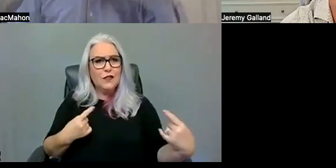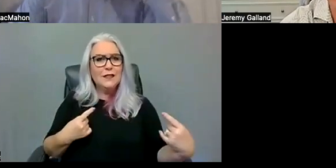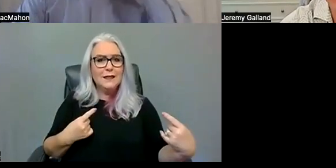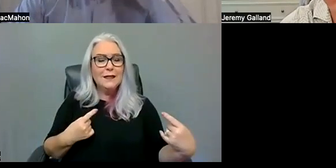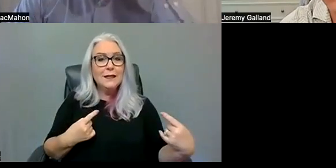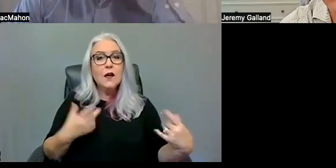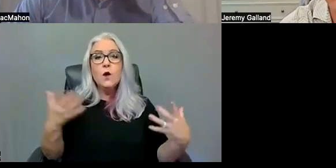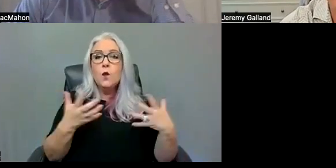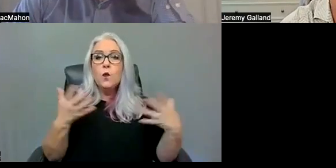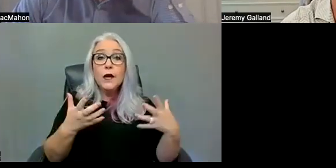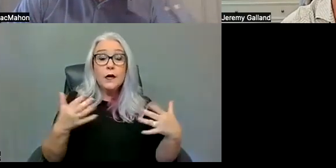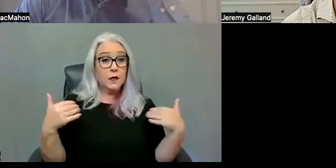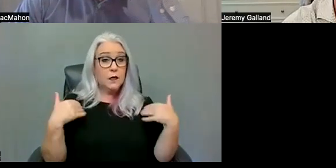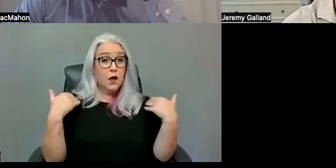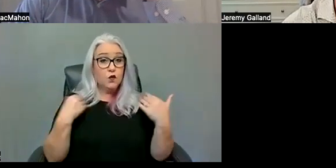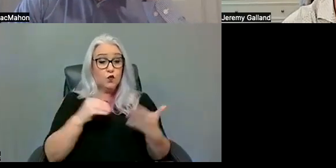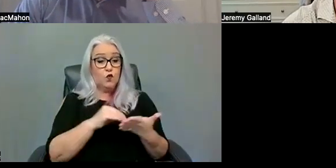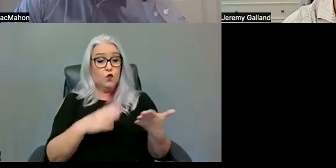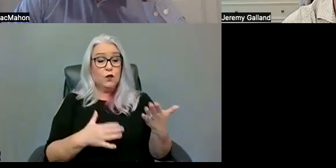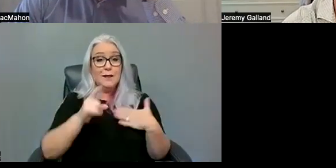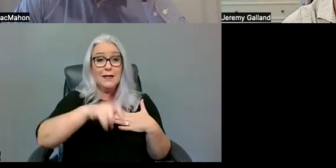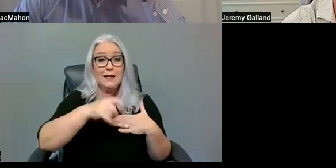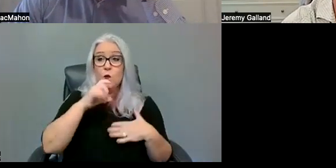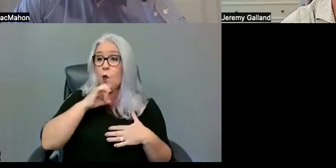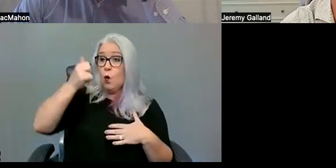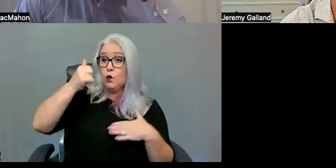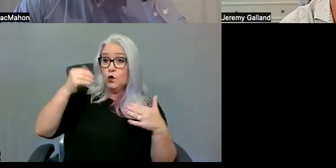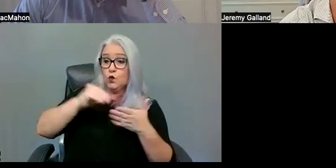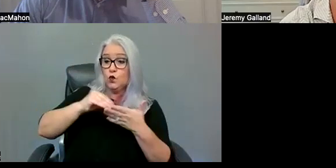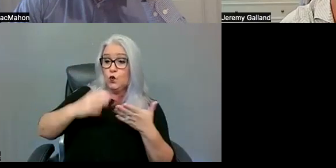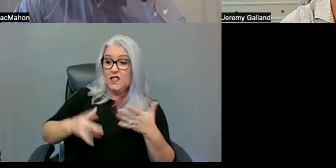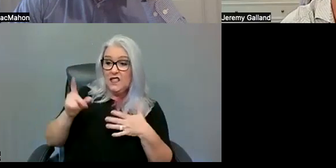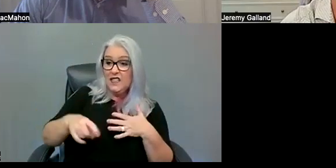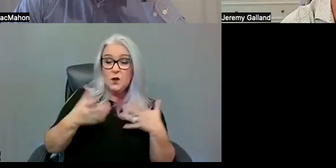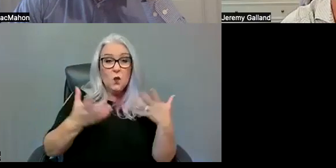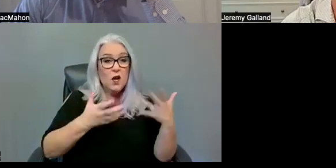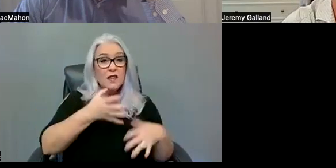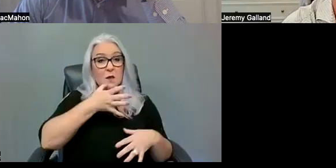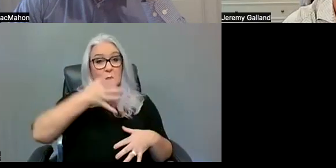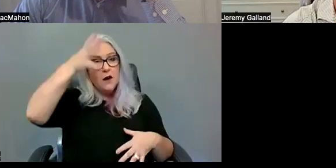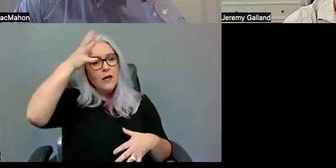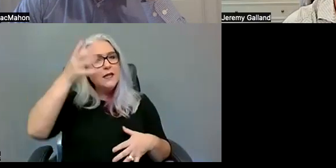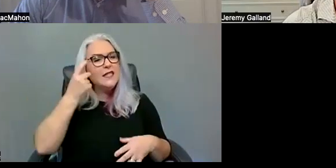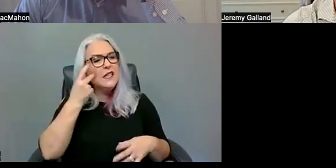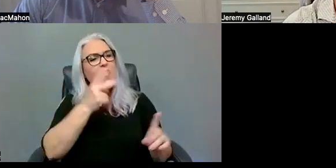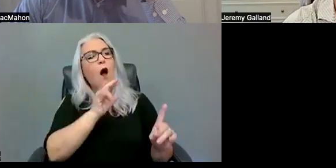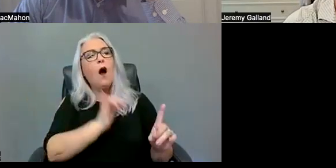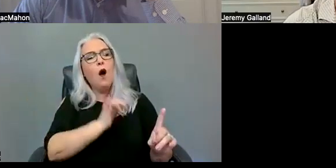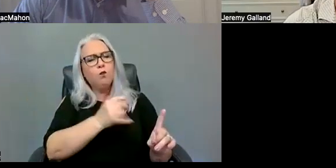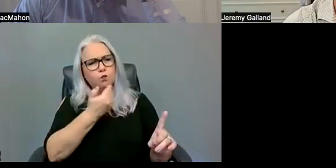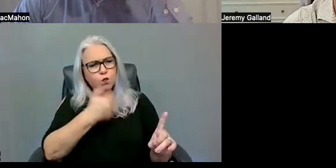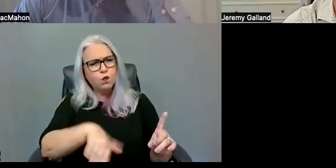what do young students need, what do older students need, and what do parents actually see as a useful skill. But in the